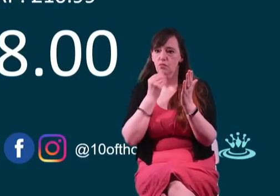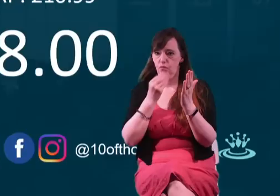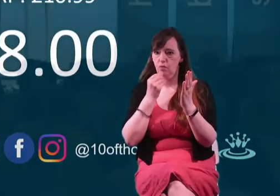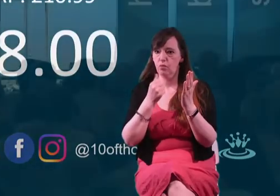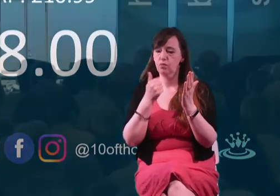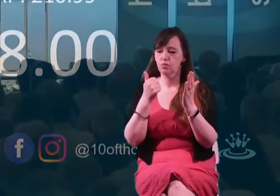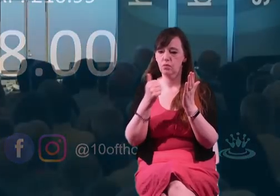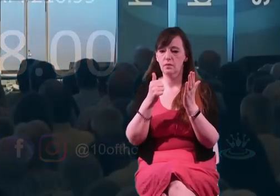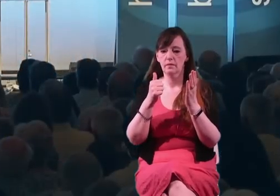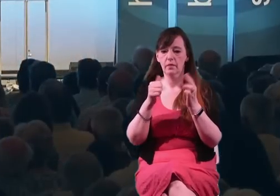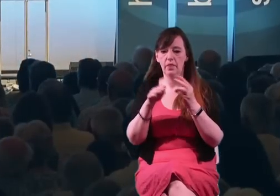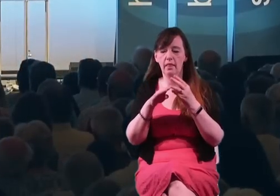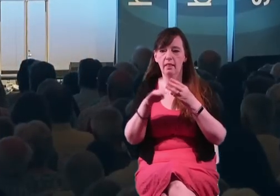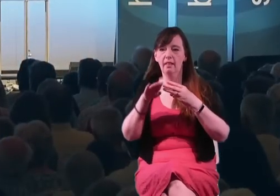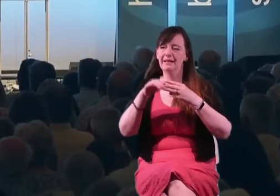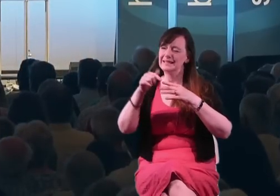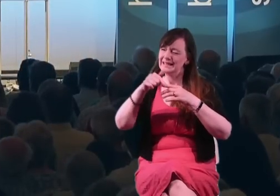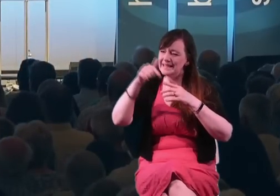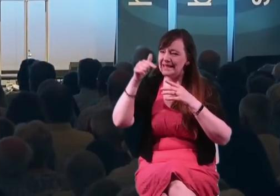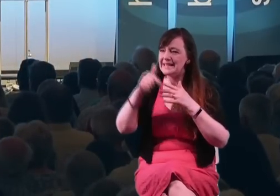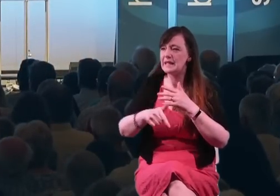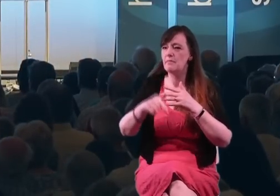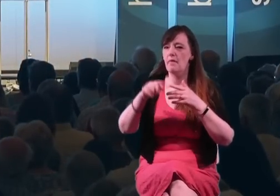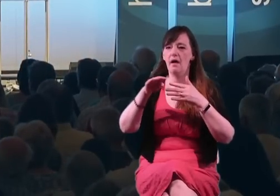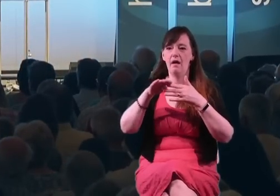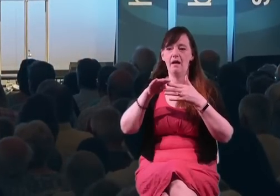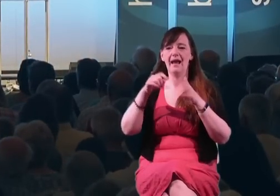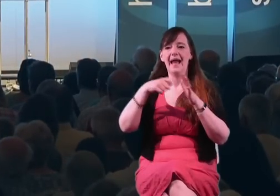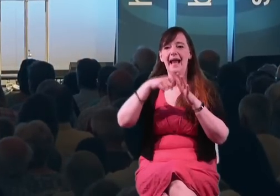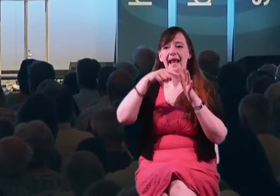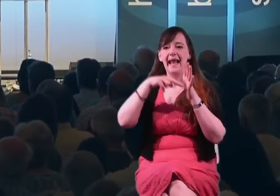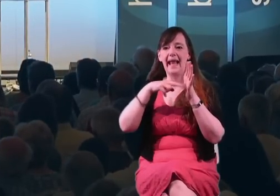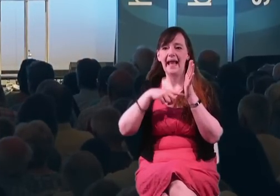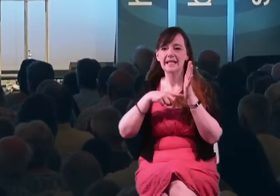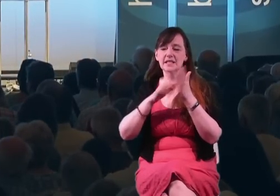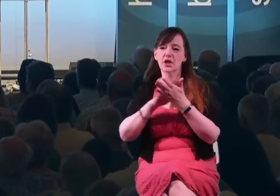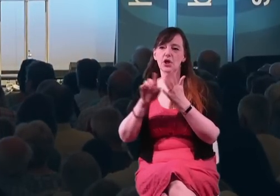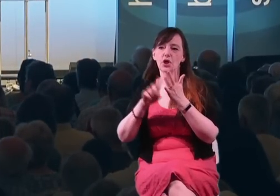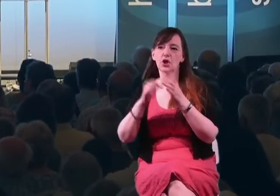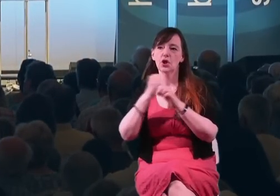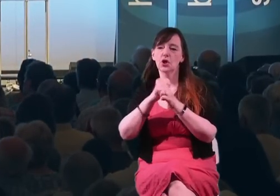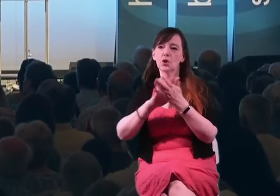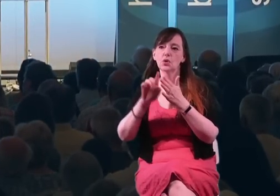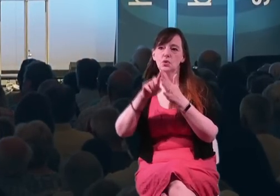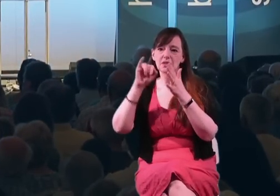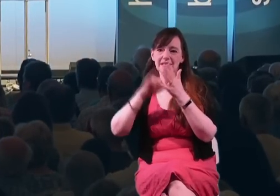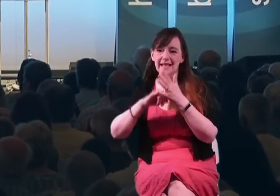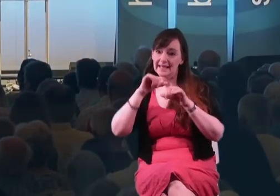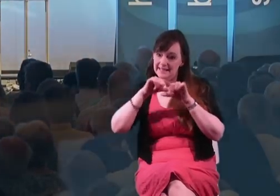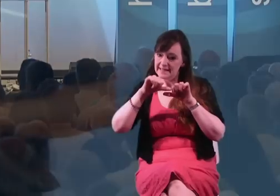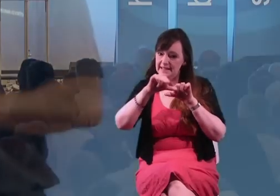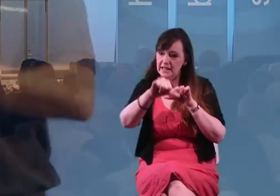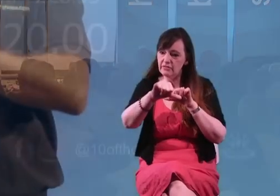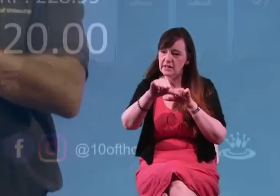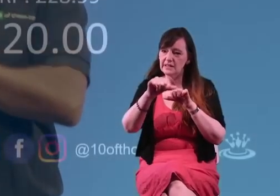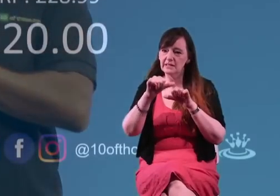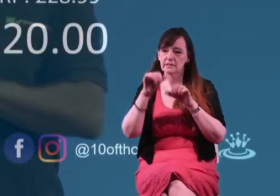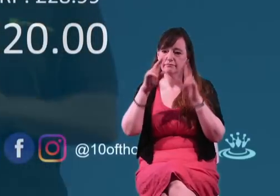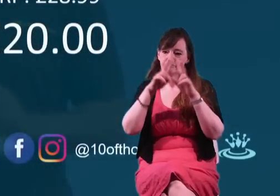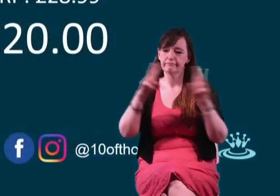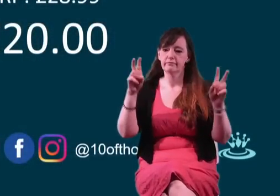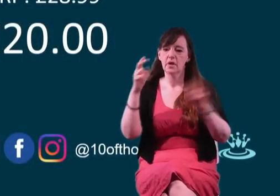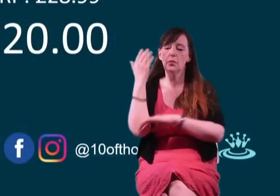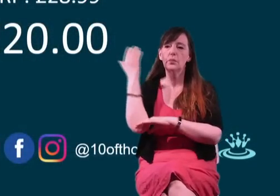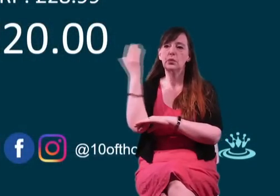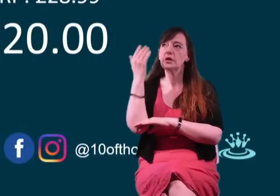that. And then to go, again, just that little bit deeper, Kent Hughes' series from Preaching the Word, the ones especially that he has